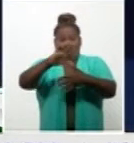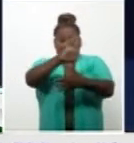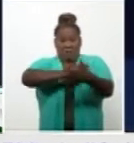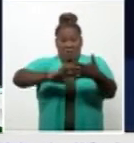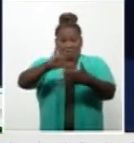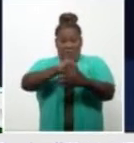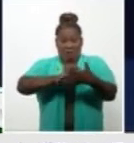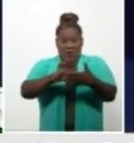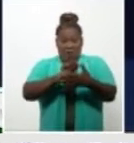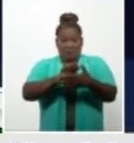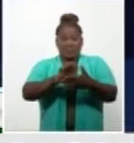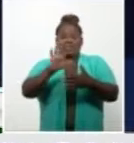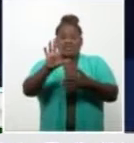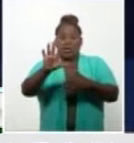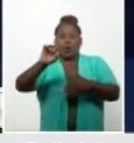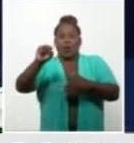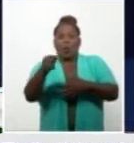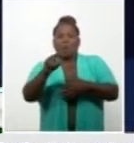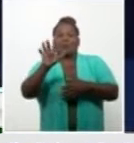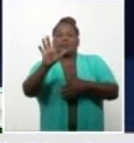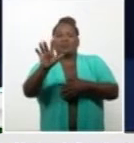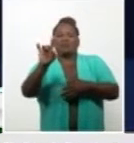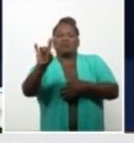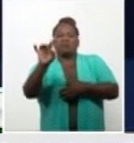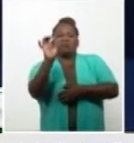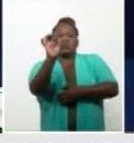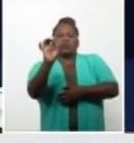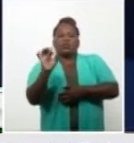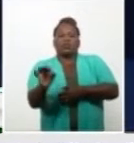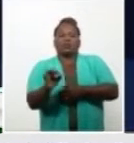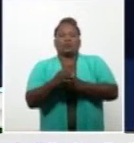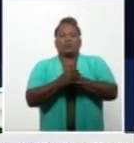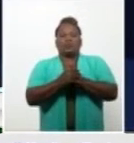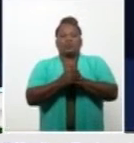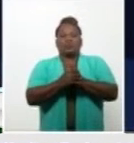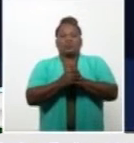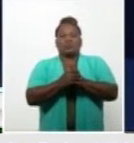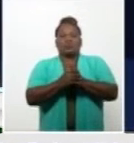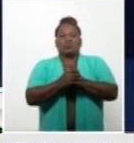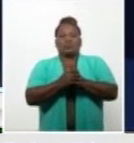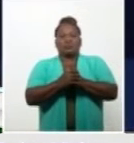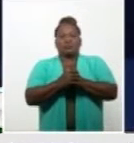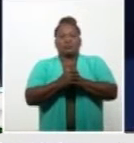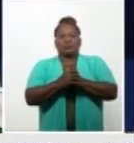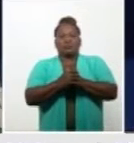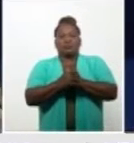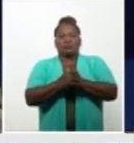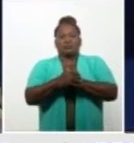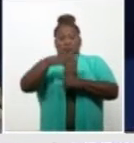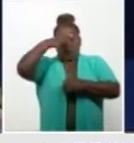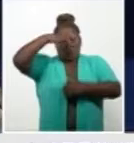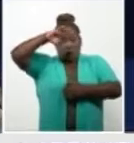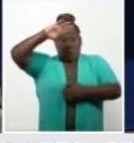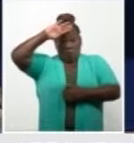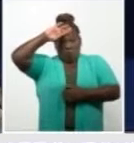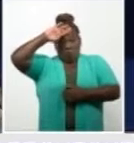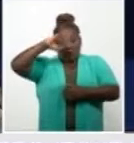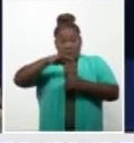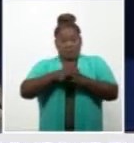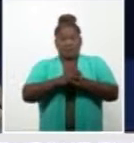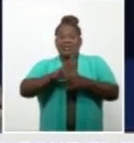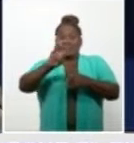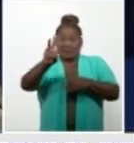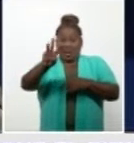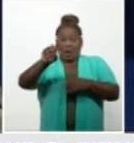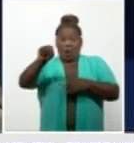And of the 35 countries that make up the region, 11 have a rate higher